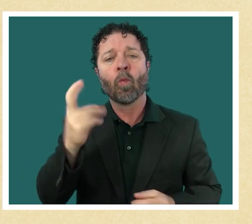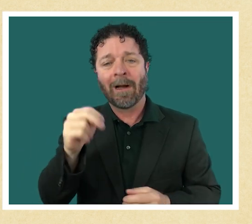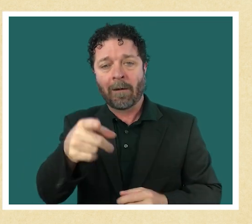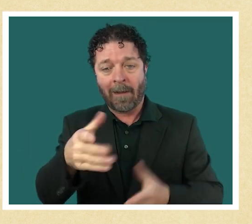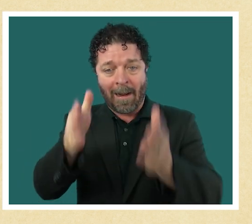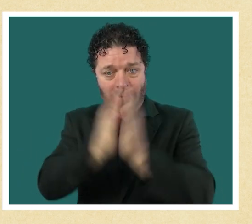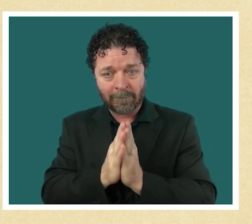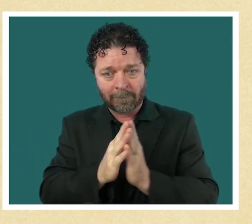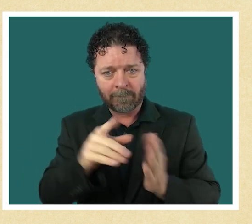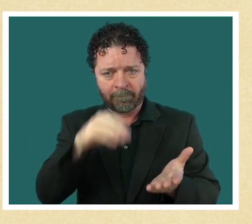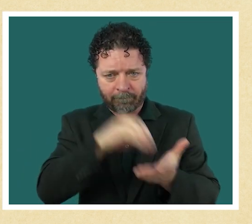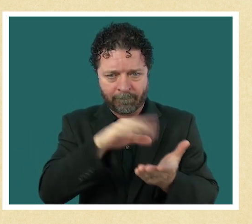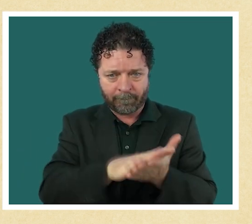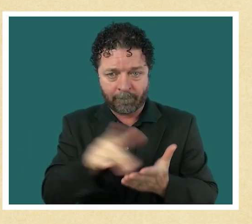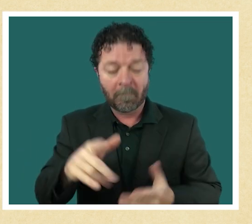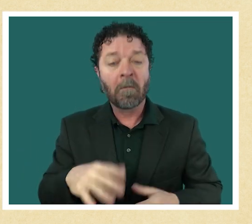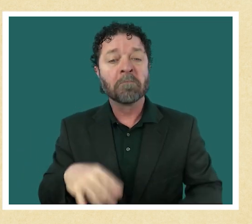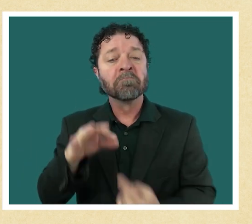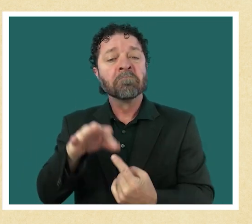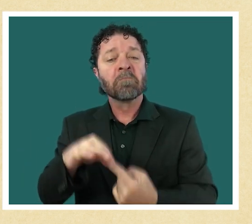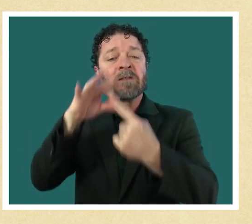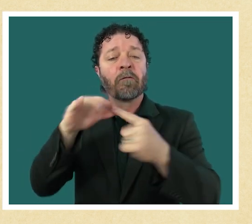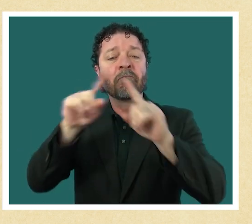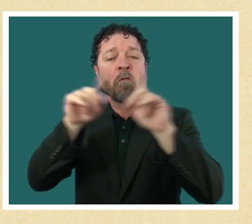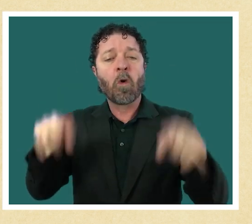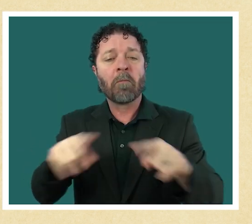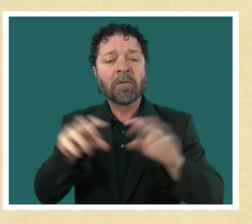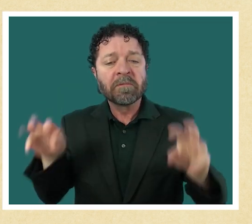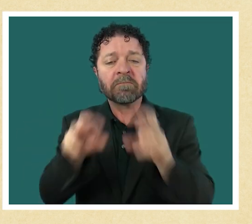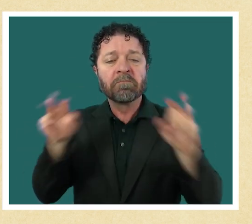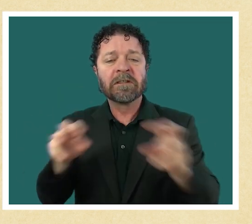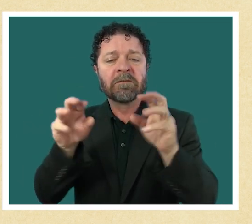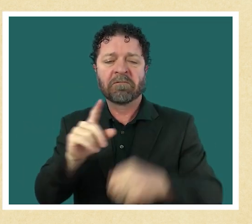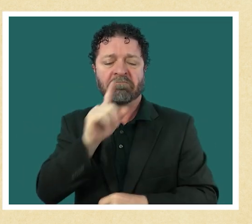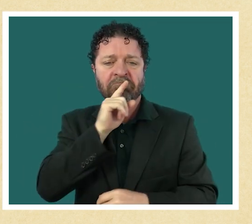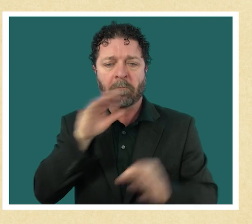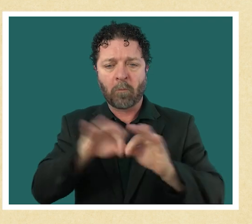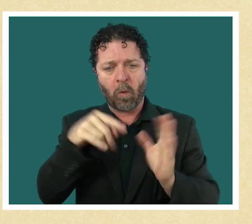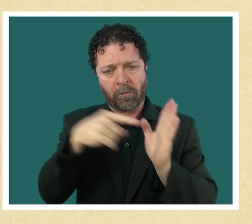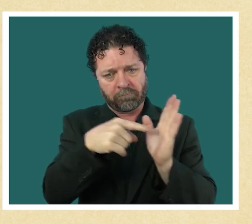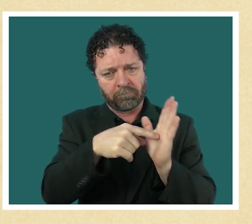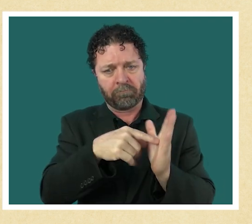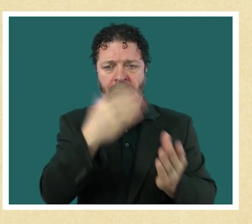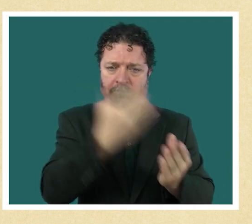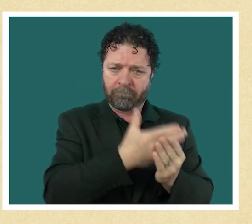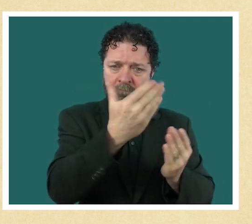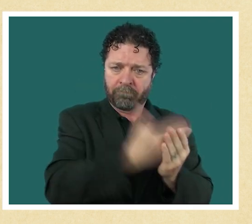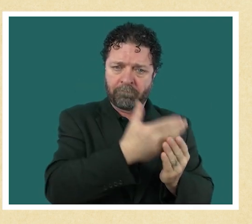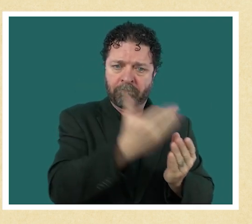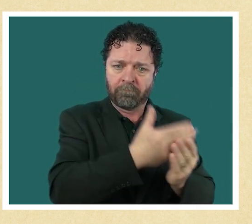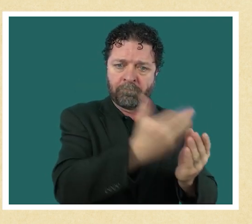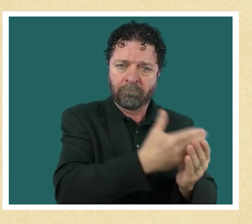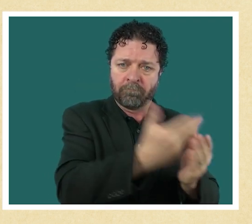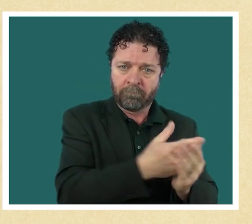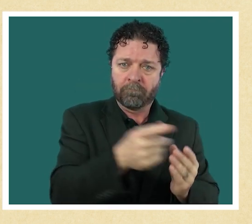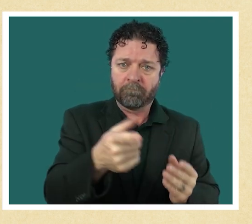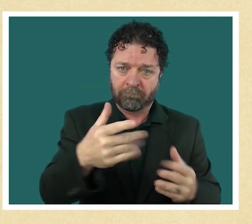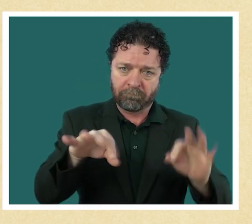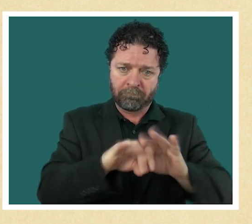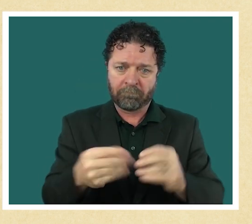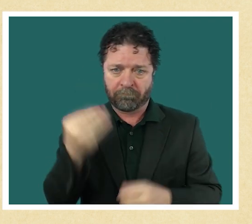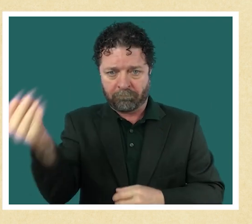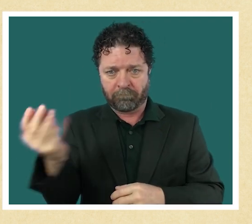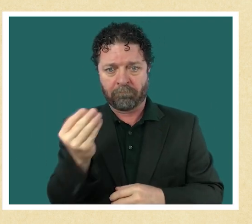are required to make the request, though your housing provider may have forms they want you to use. Someone else can also